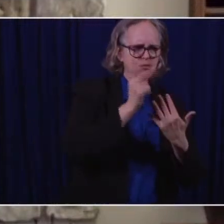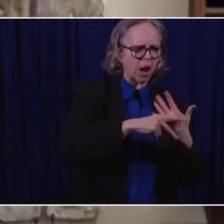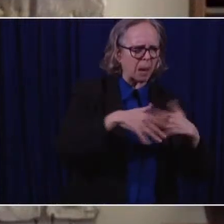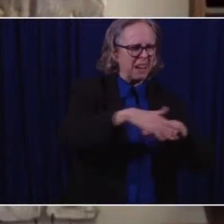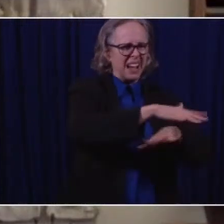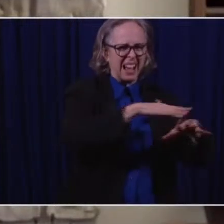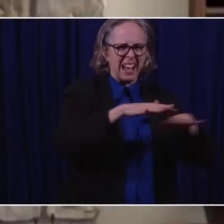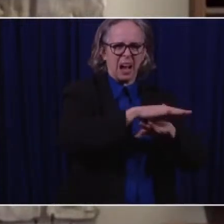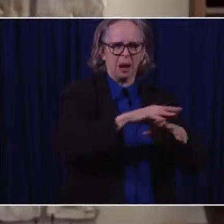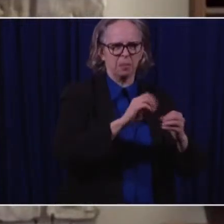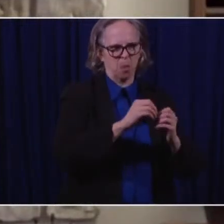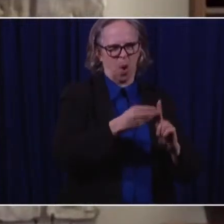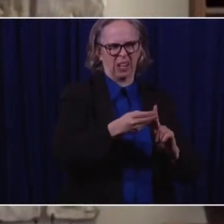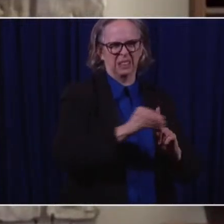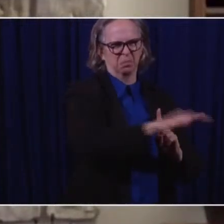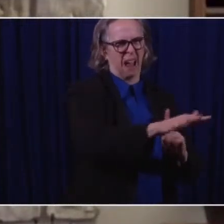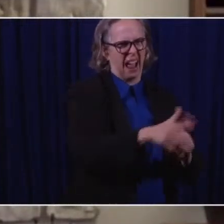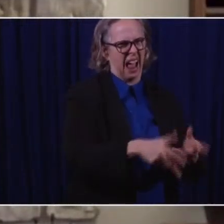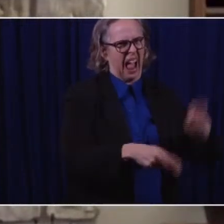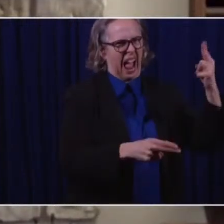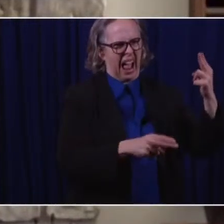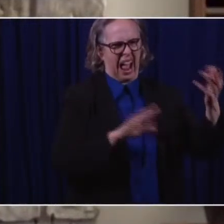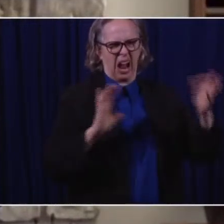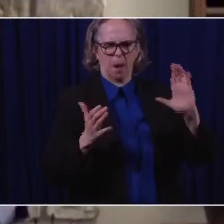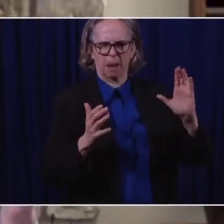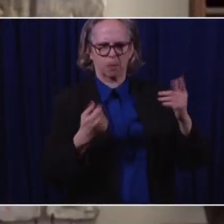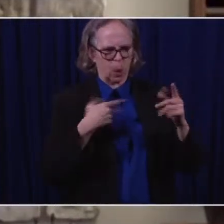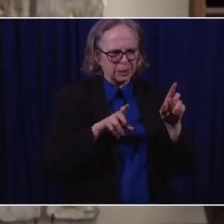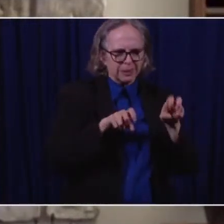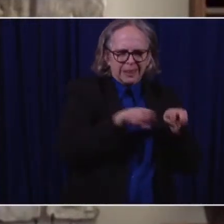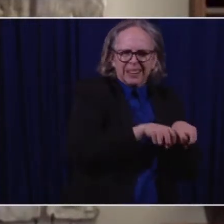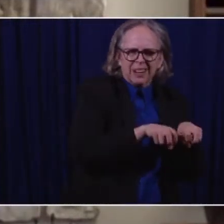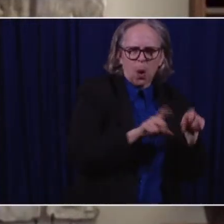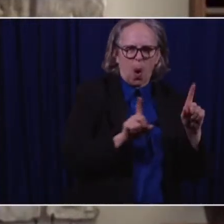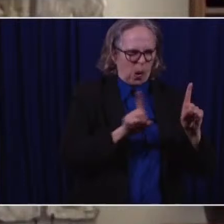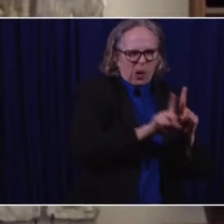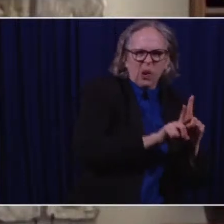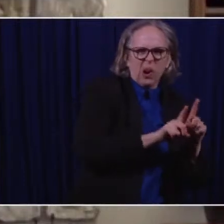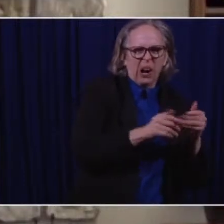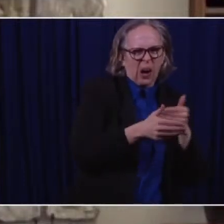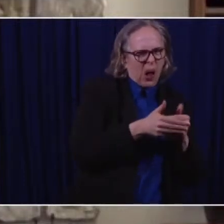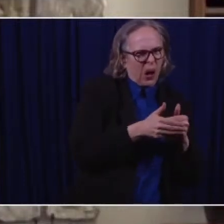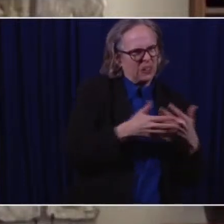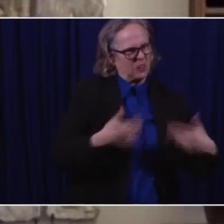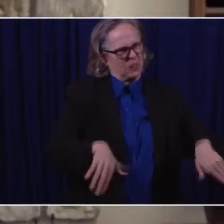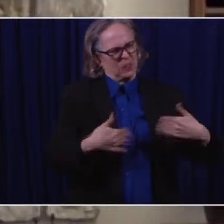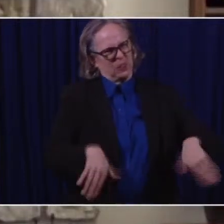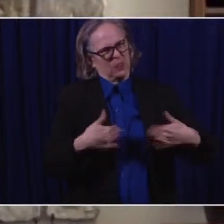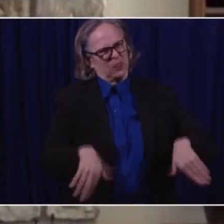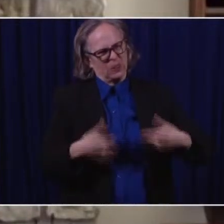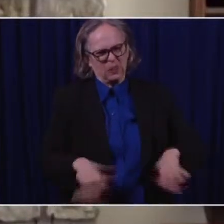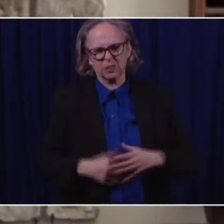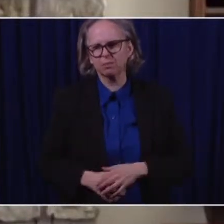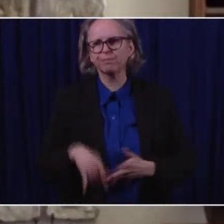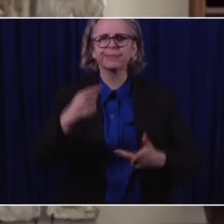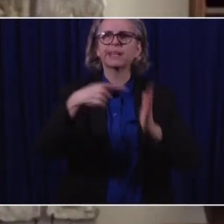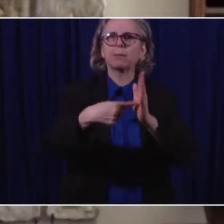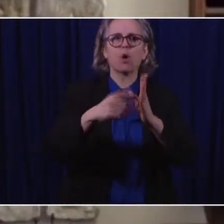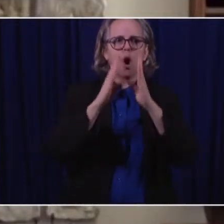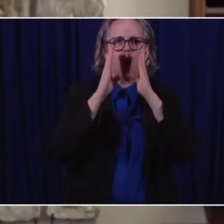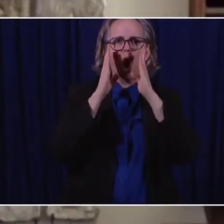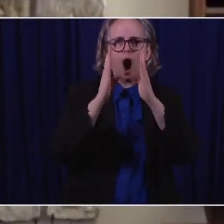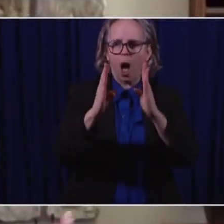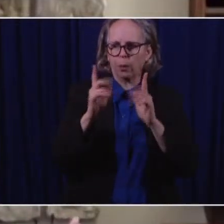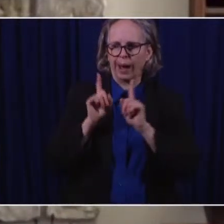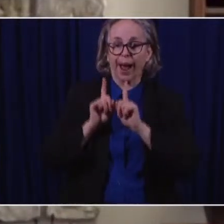3 feet together. They're up against a locker or something for some extended period of time. More